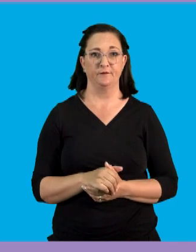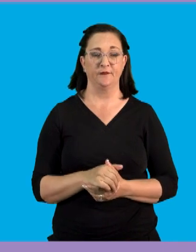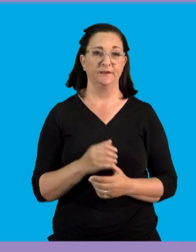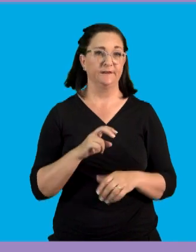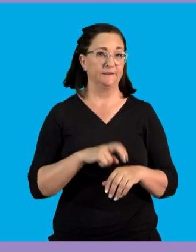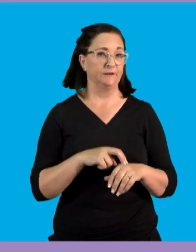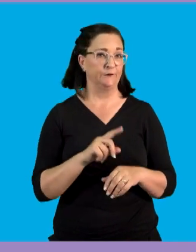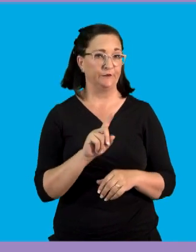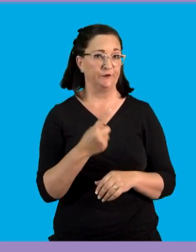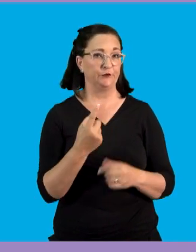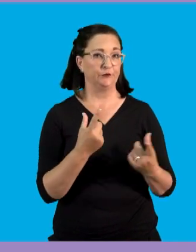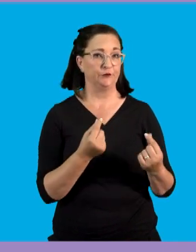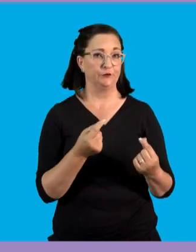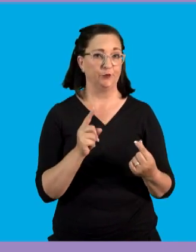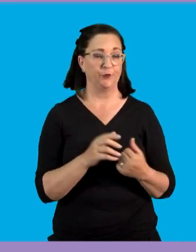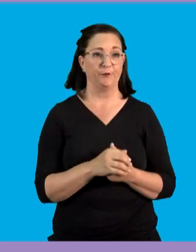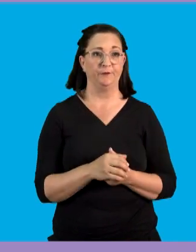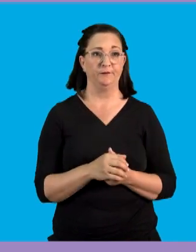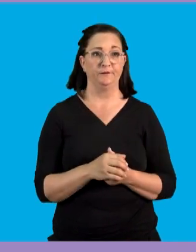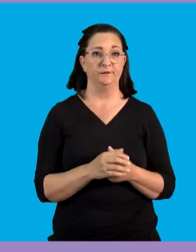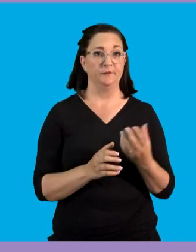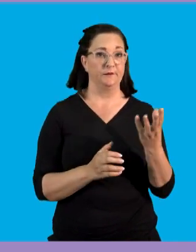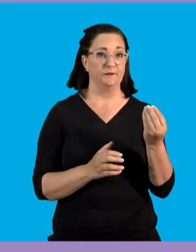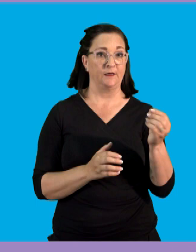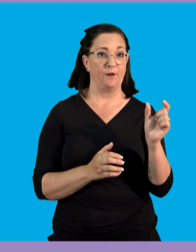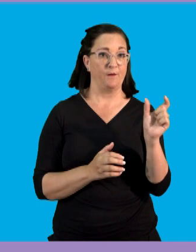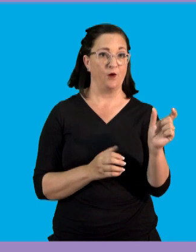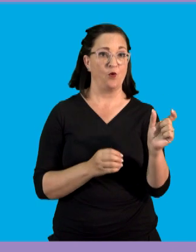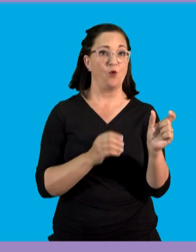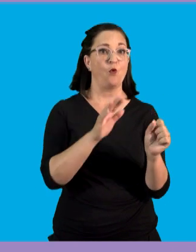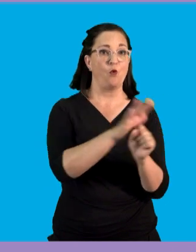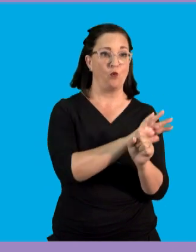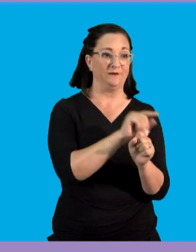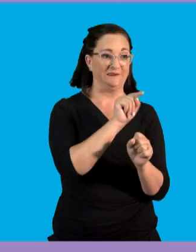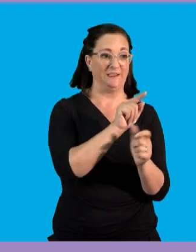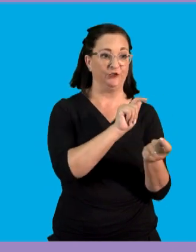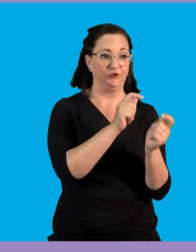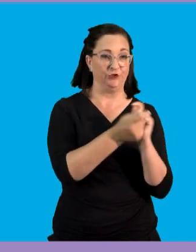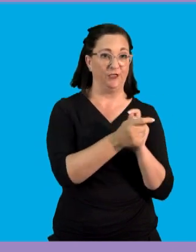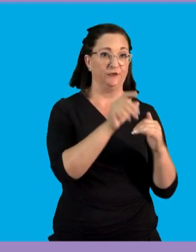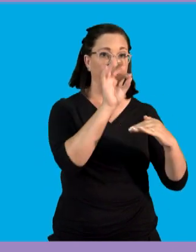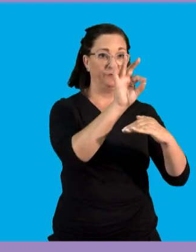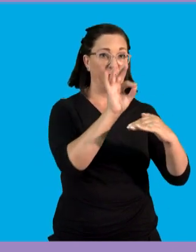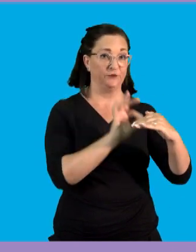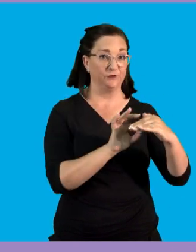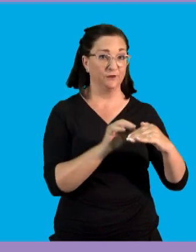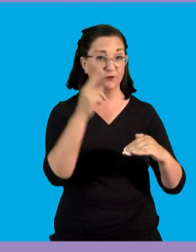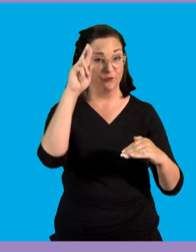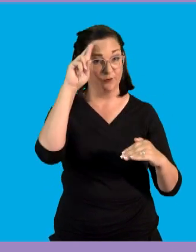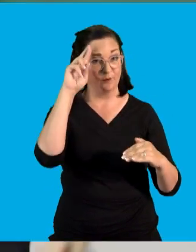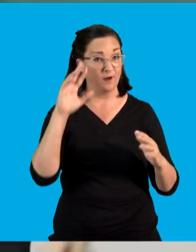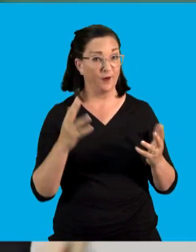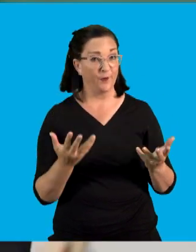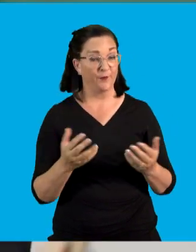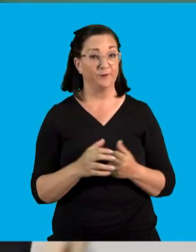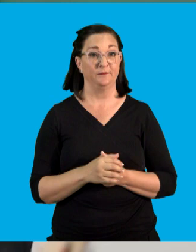with a common fraction, the first thing we need to do is to change the whole number to a fraction. Do you remember